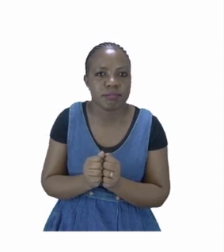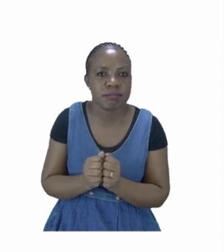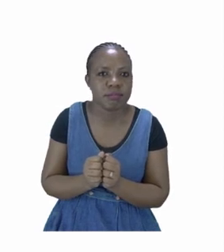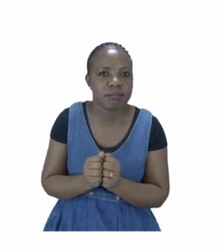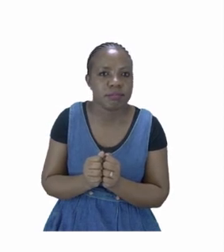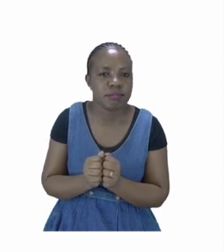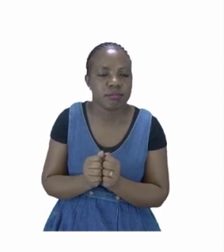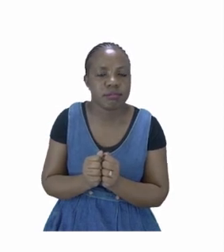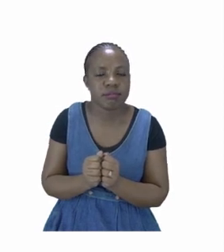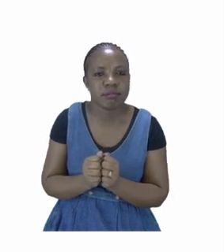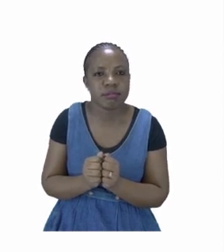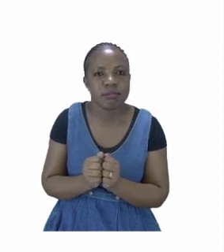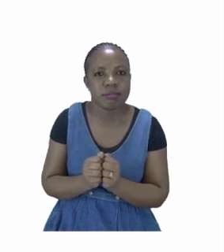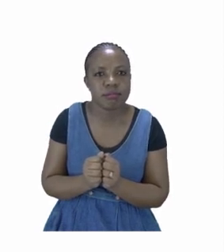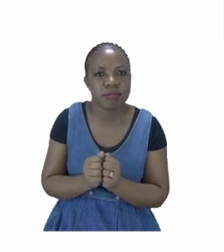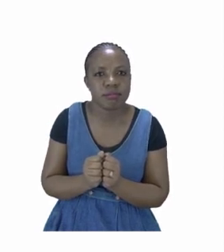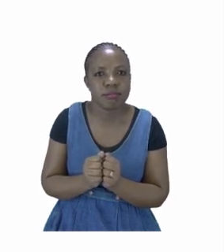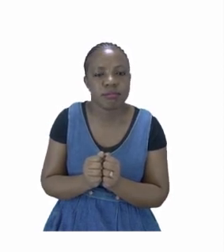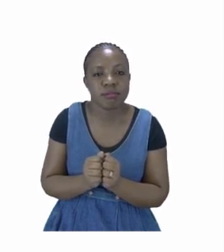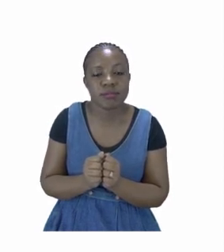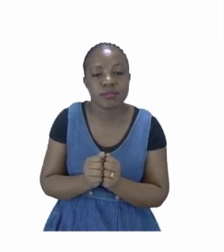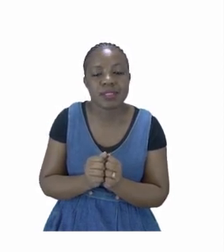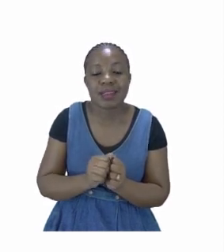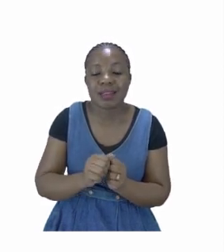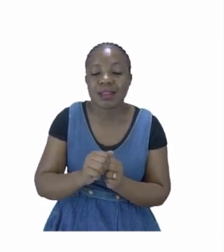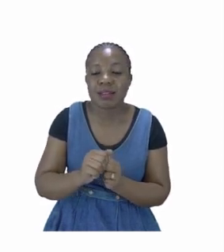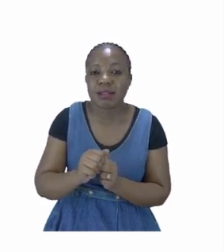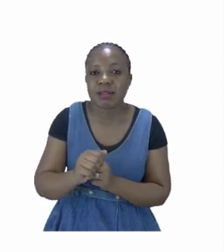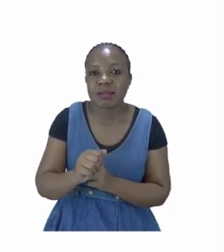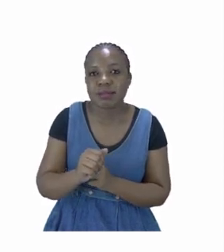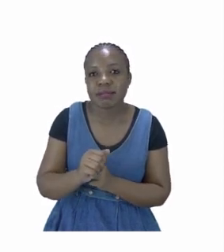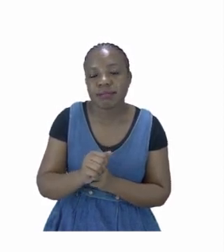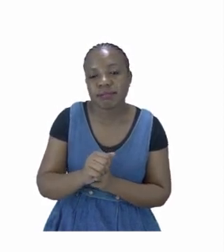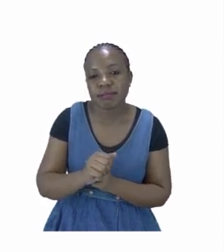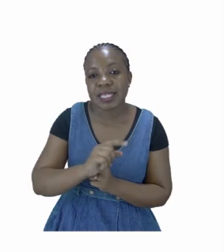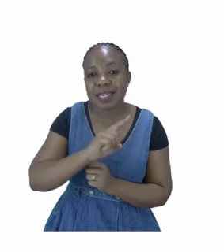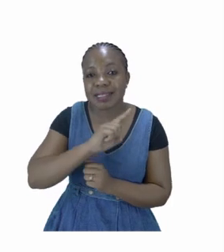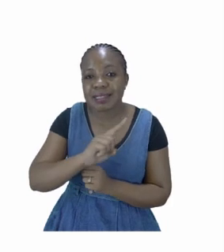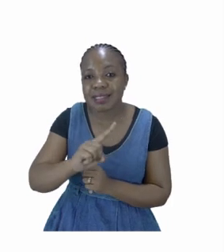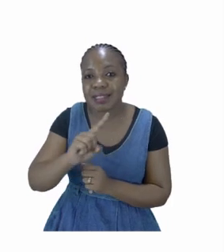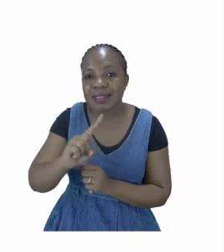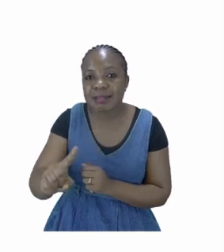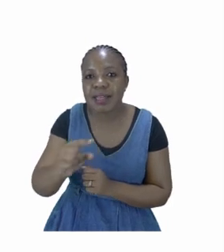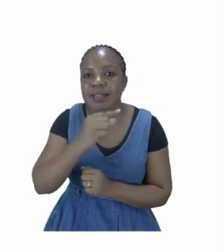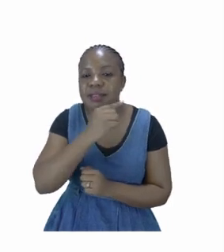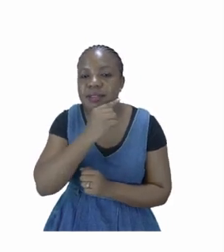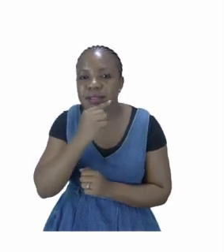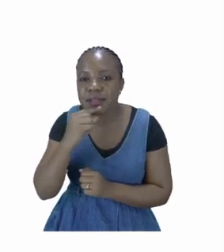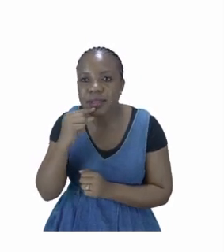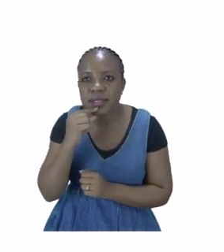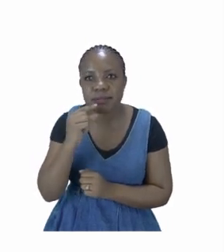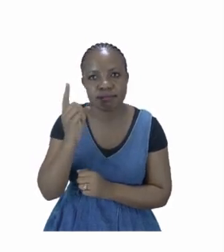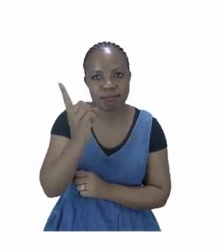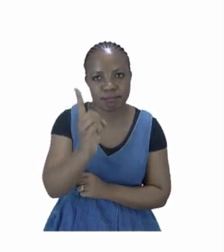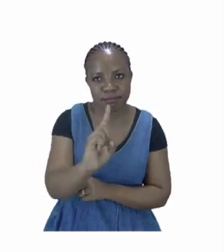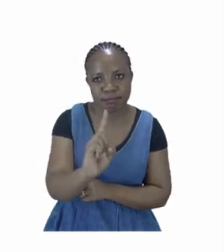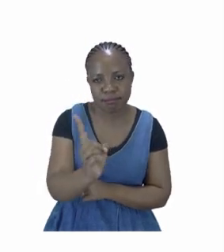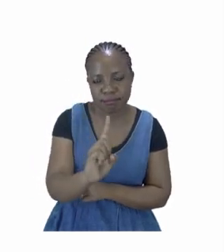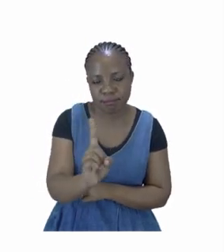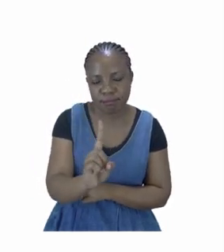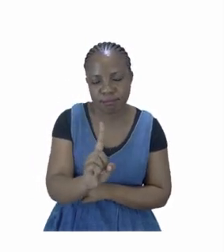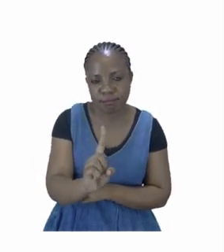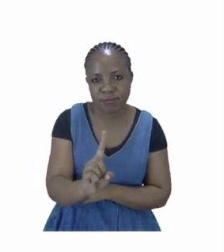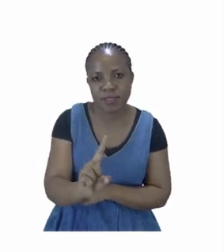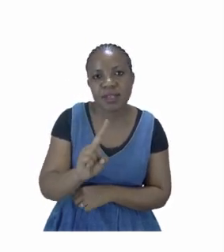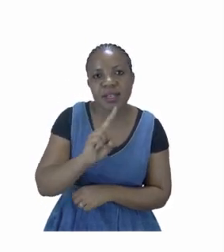What is the name of the teacher? What is the